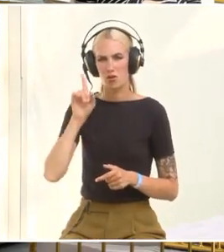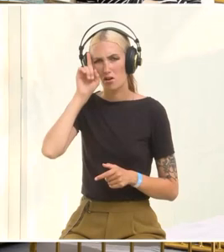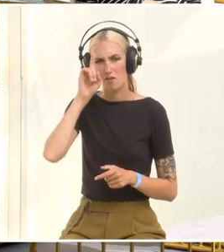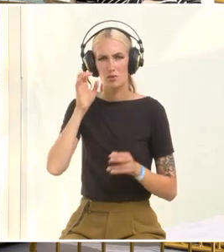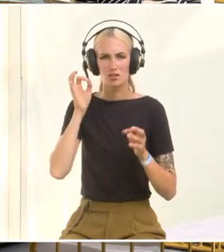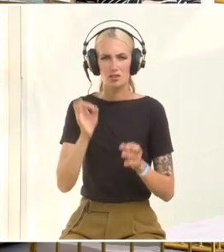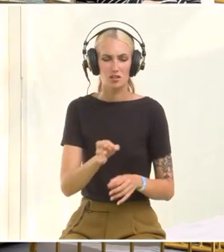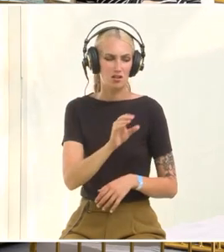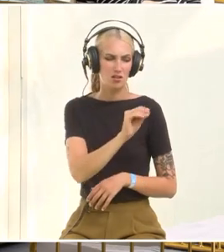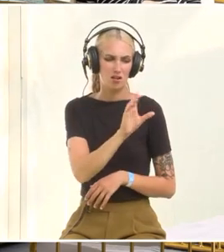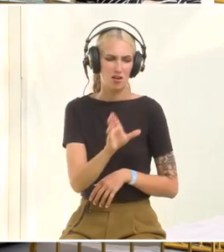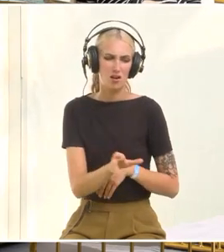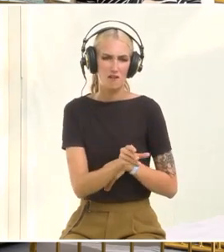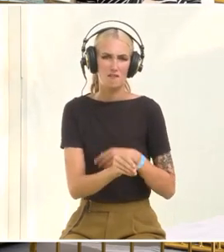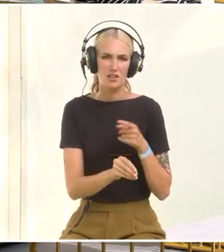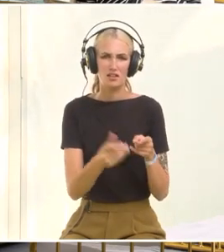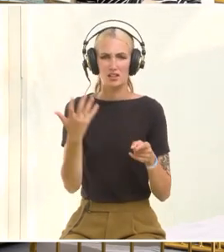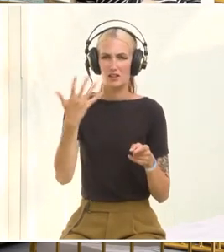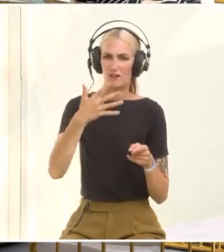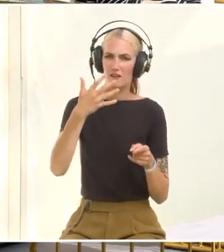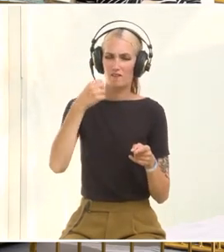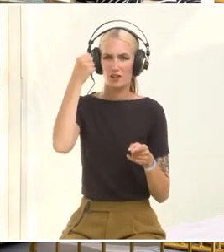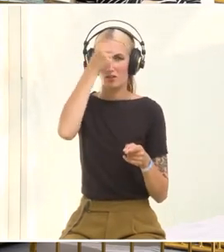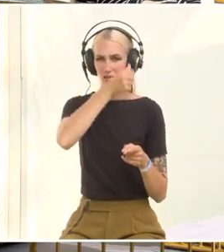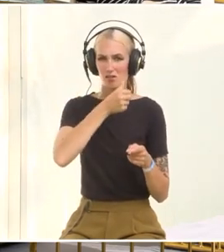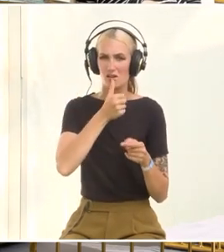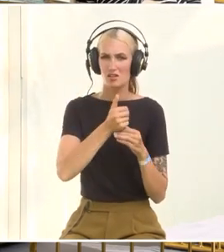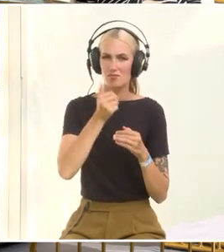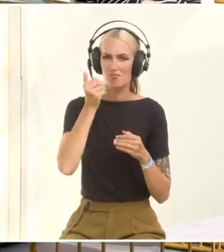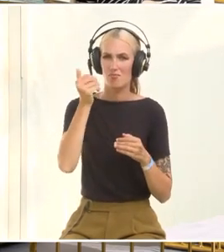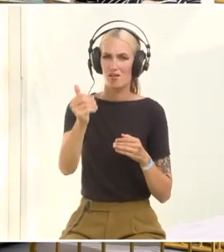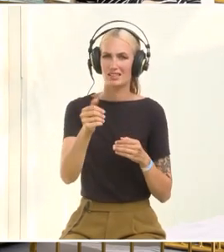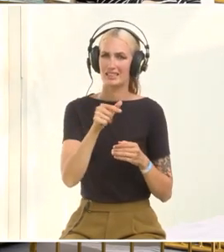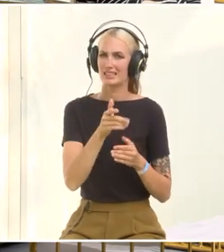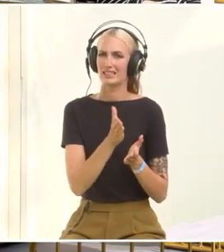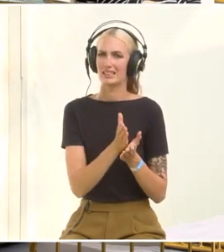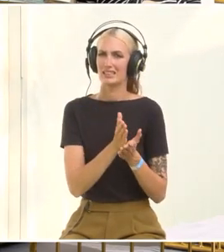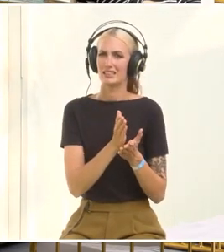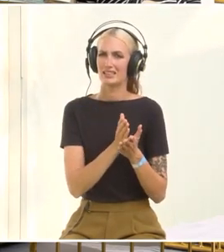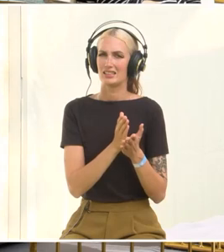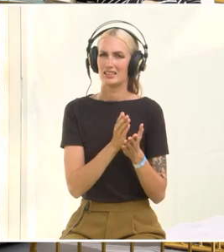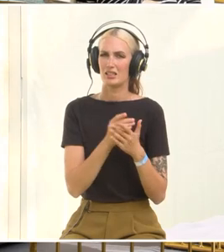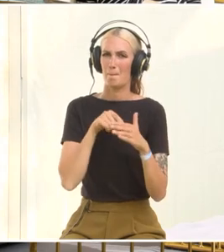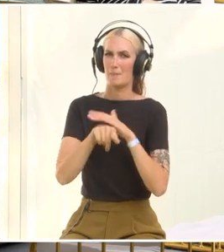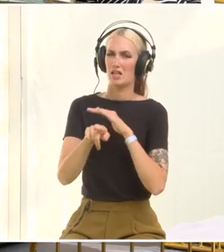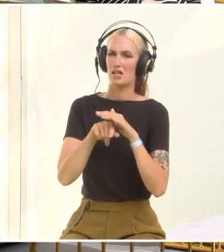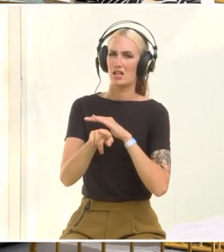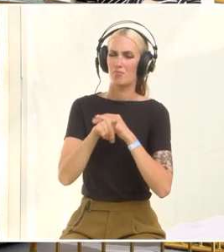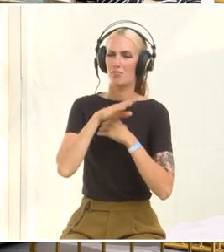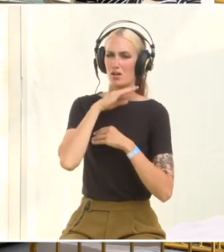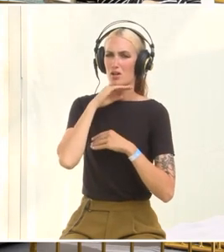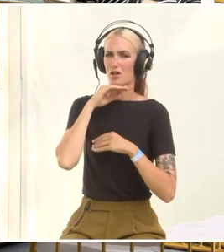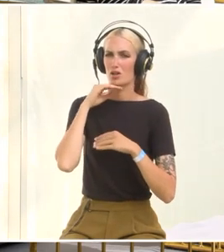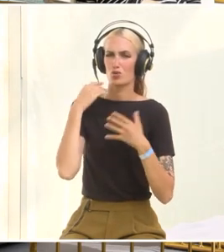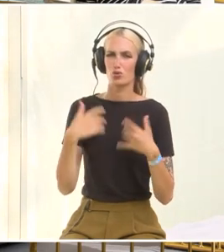Africa probably in the 50-year perspective is certainly the main origin country for migrants, as all the other regions of the world are